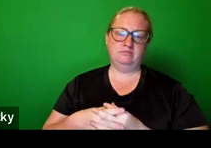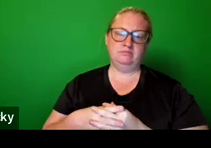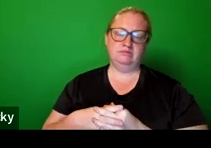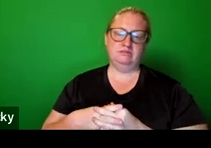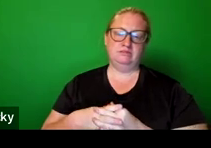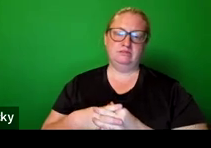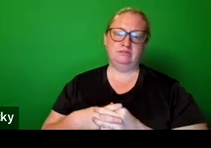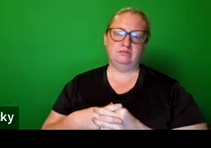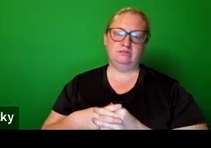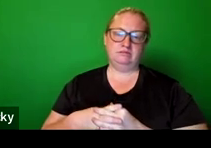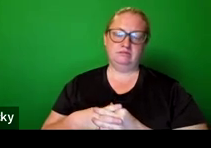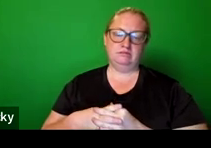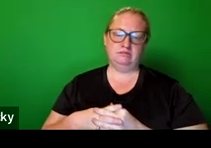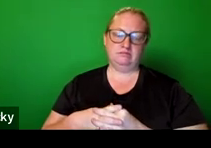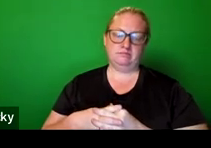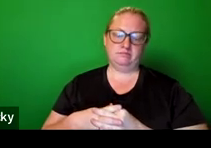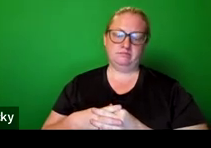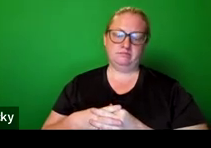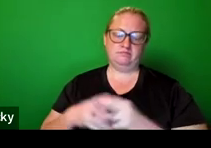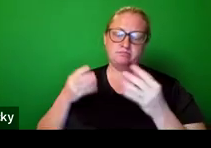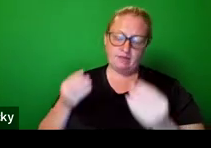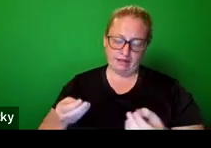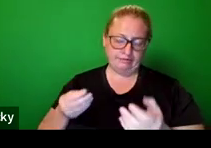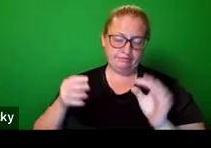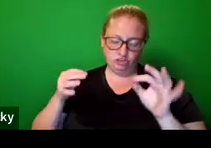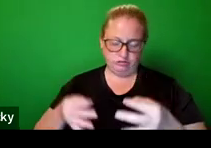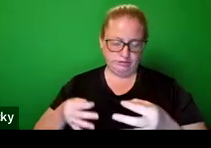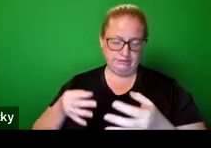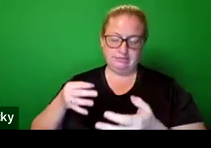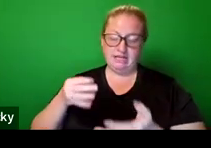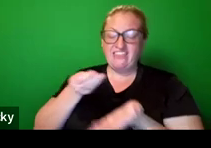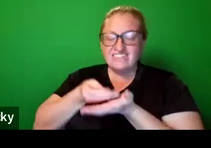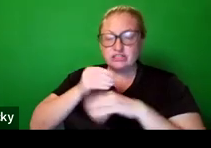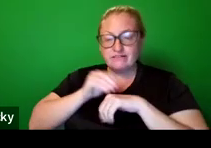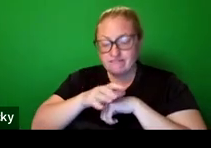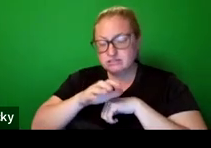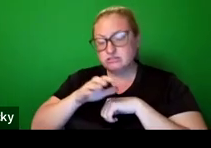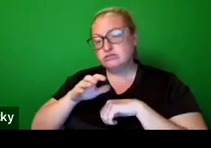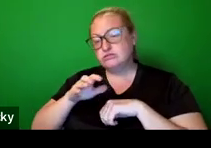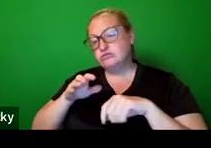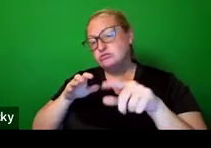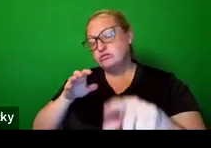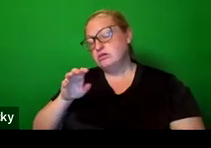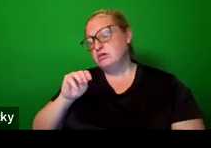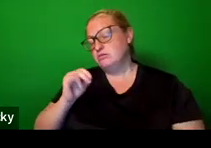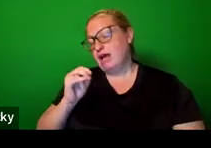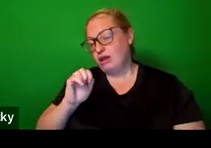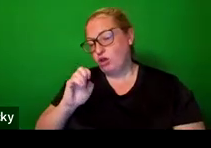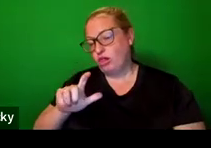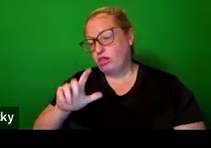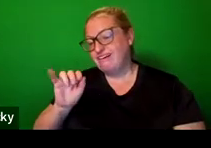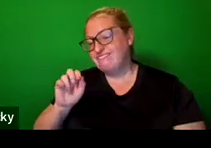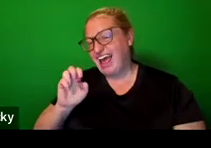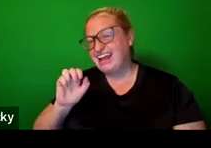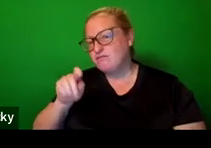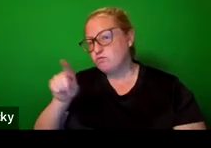the certainly if the fiscal advisors or FICMA, Michael Fine, if they have opinions on that, to also have them weigh in